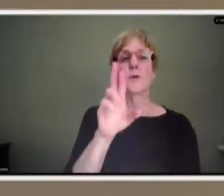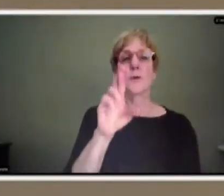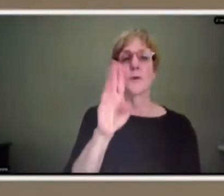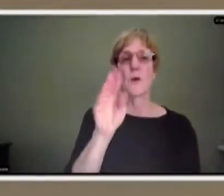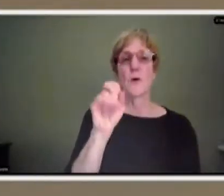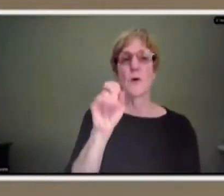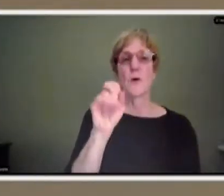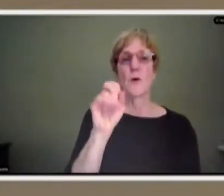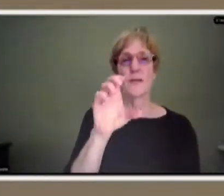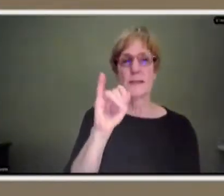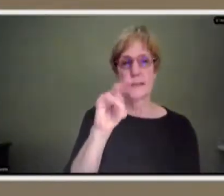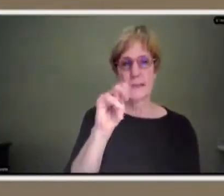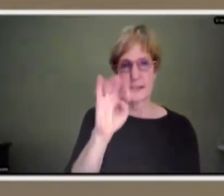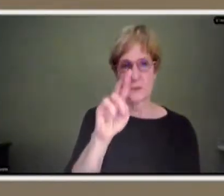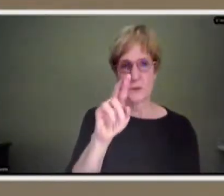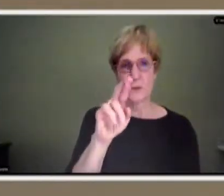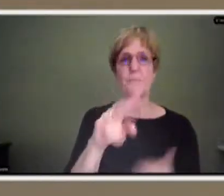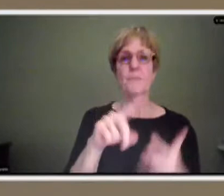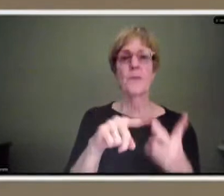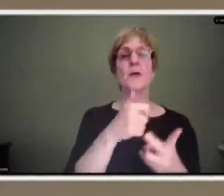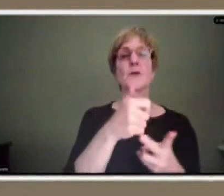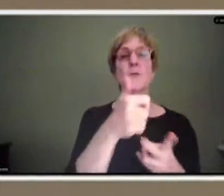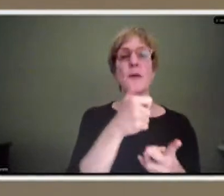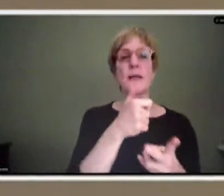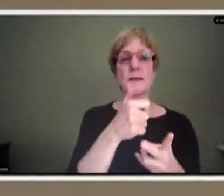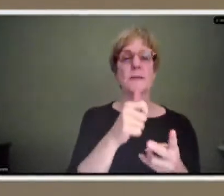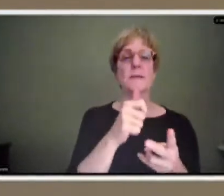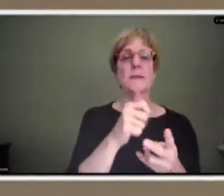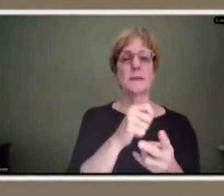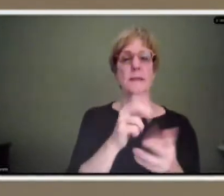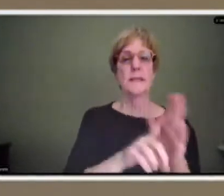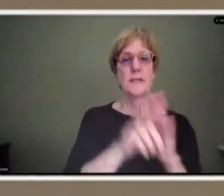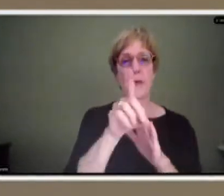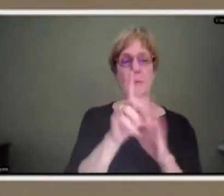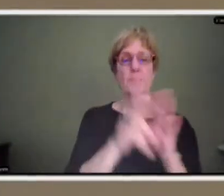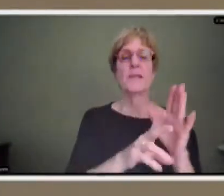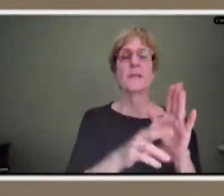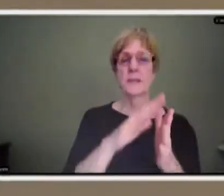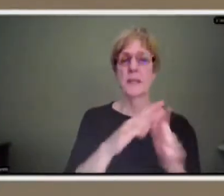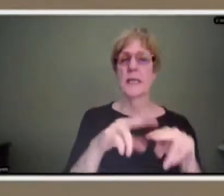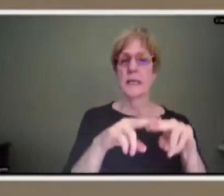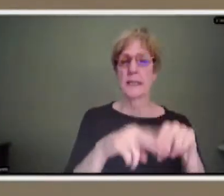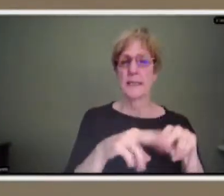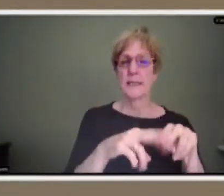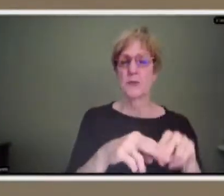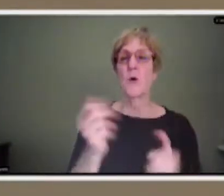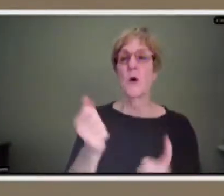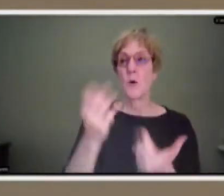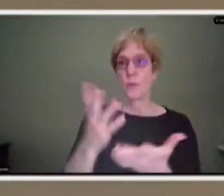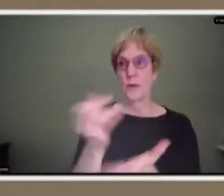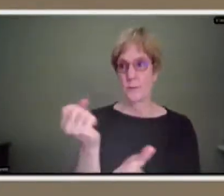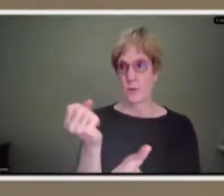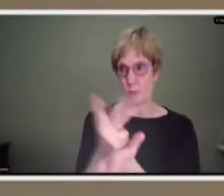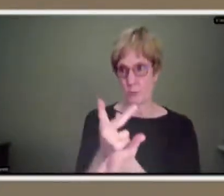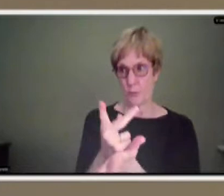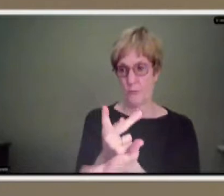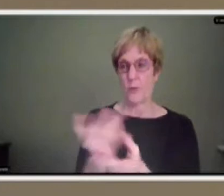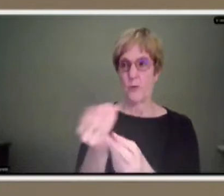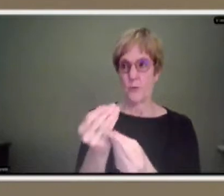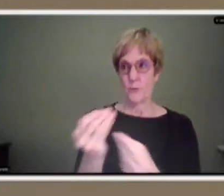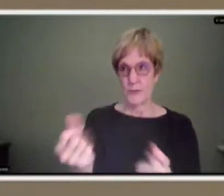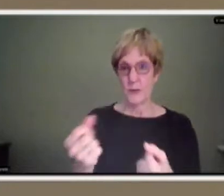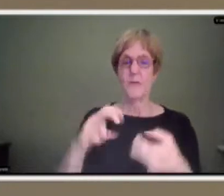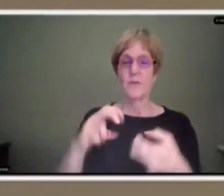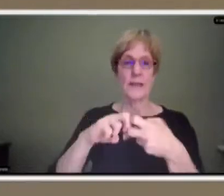CD, Transit-Oriented Development Neighborhood Center Conditional. Staff recommends approval of this petition upon resolution of outstanding